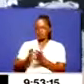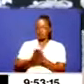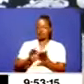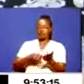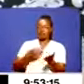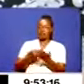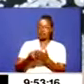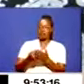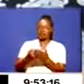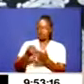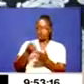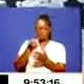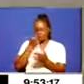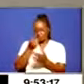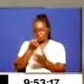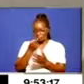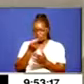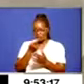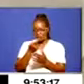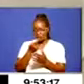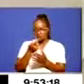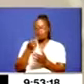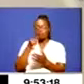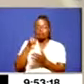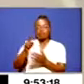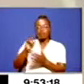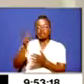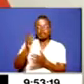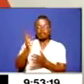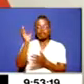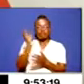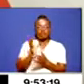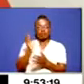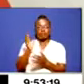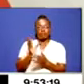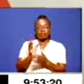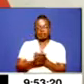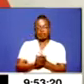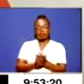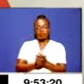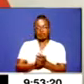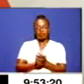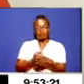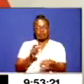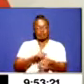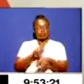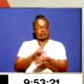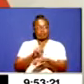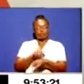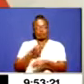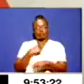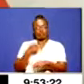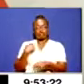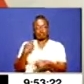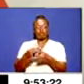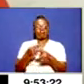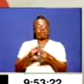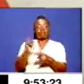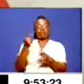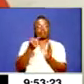doping test, with Omanyala left to seek Kenya's first gold in the distance. So when I was called, actually my name was the first on the